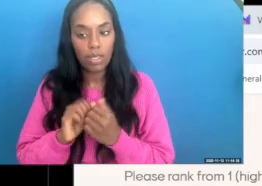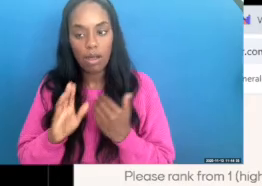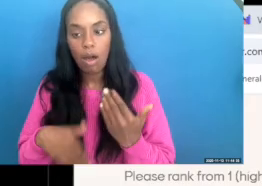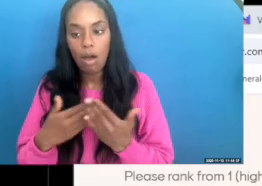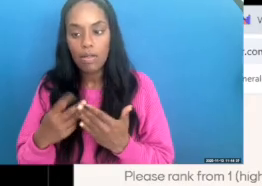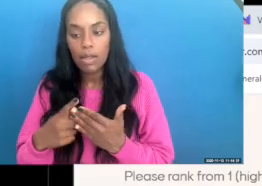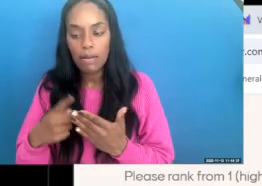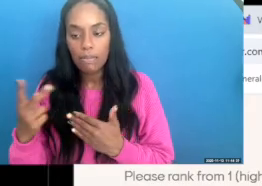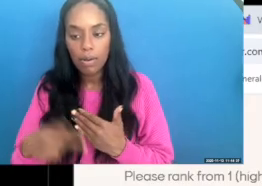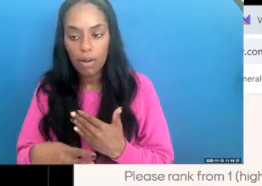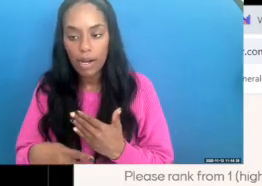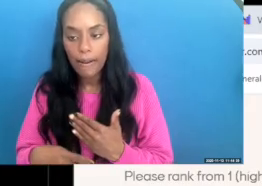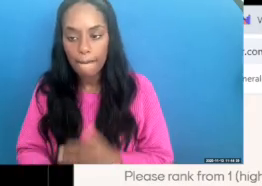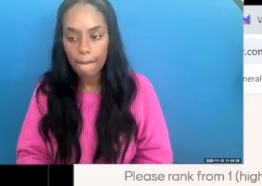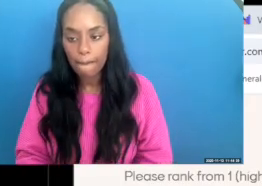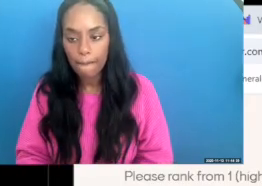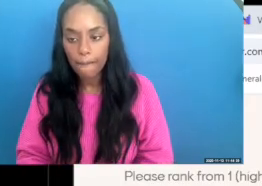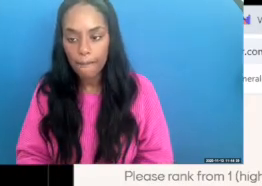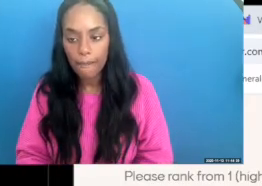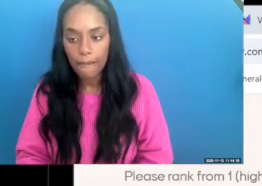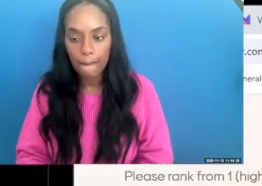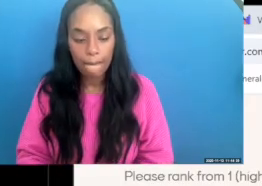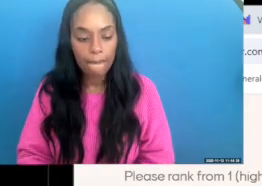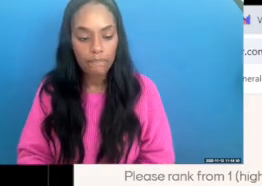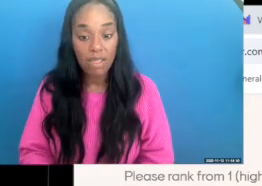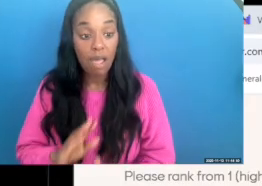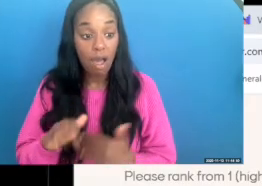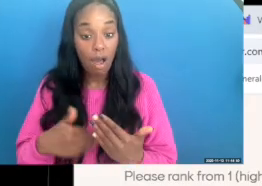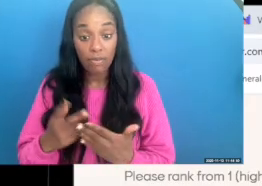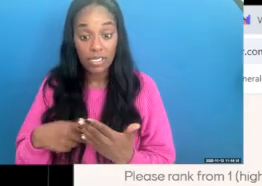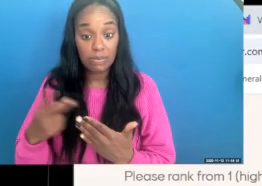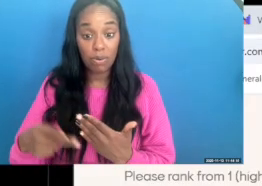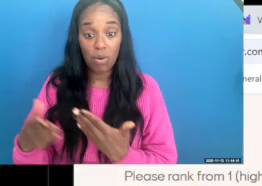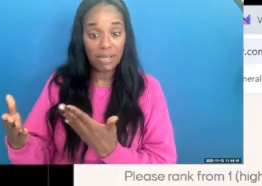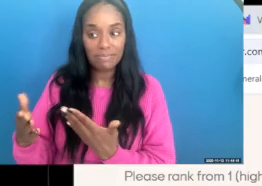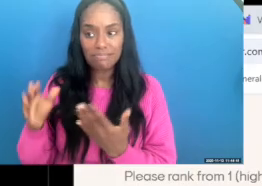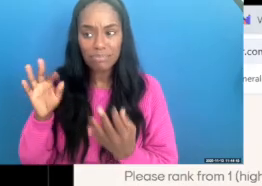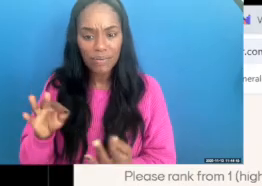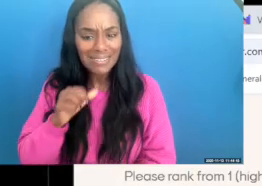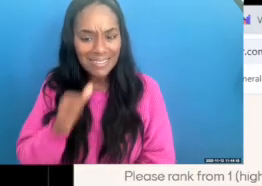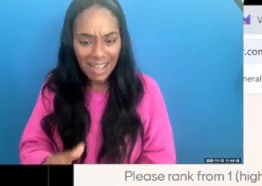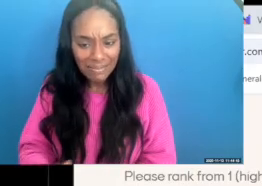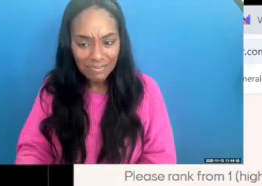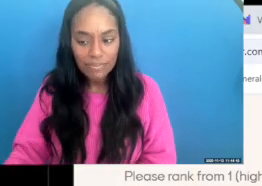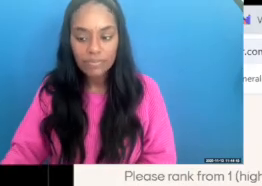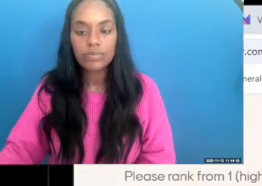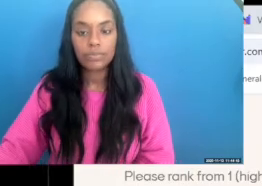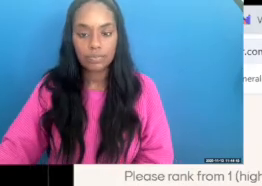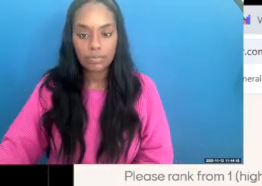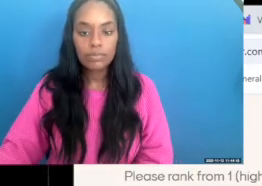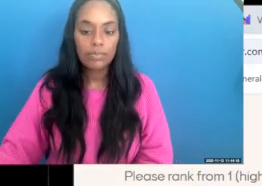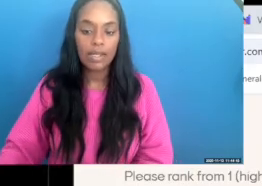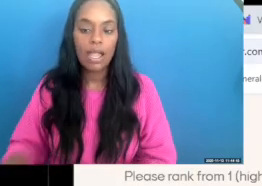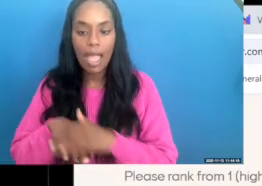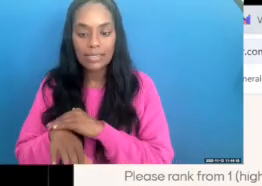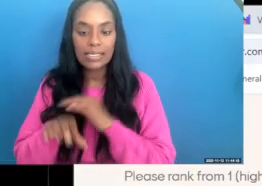these and I think access, right, should be addressed across all of these programs because none of them are perfect, right? All